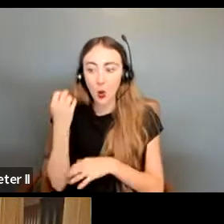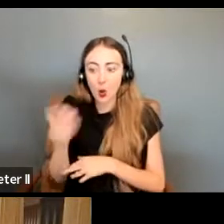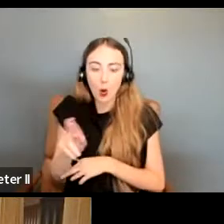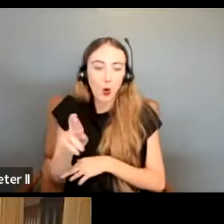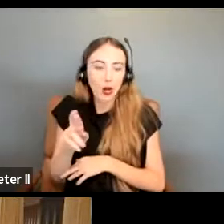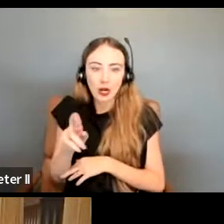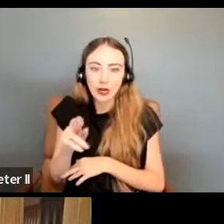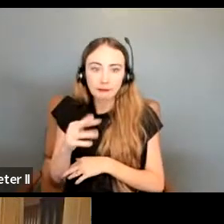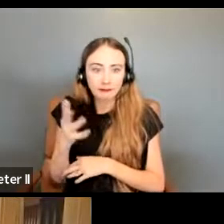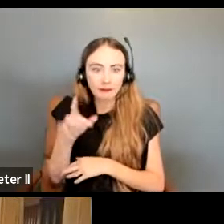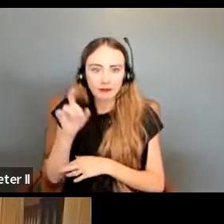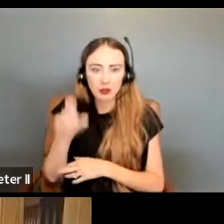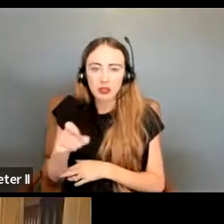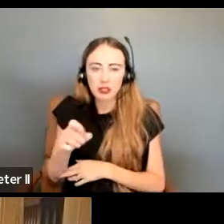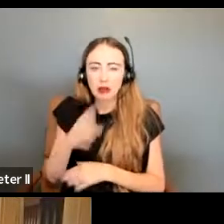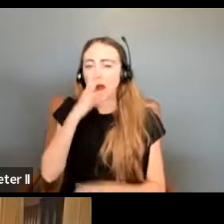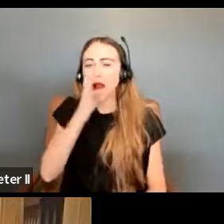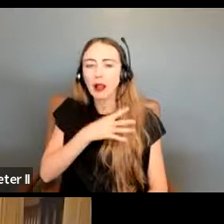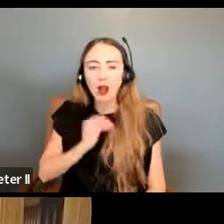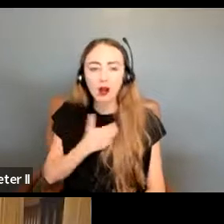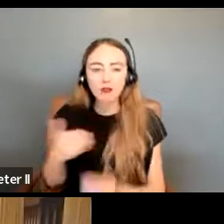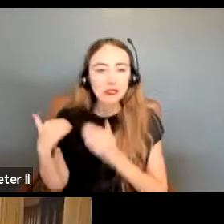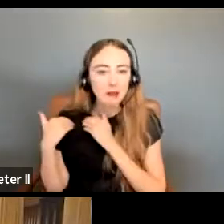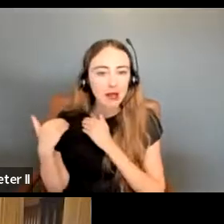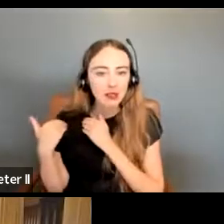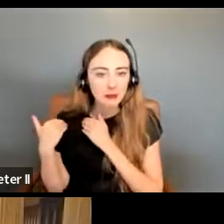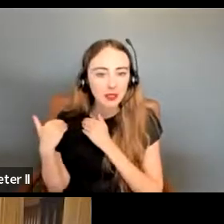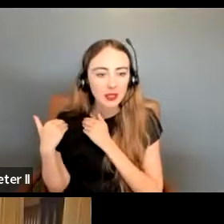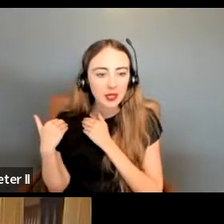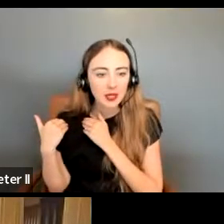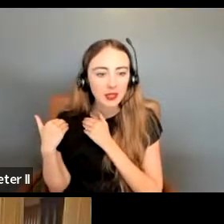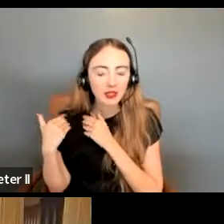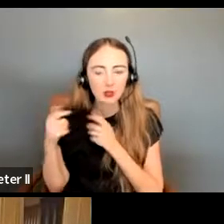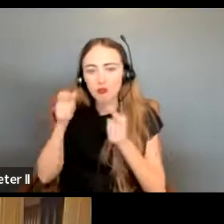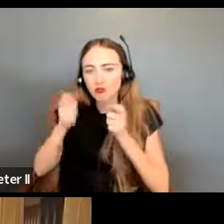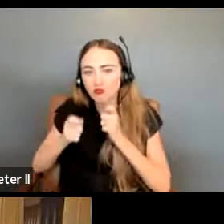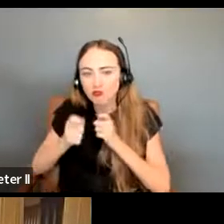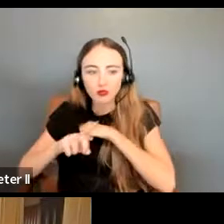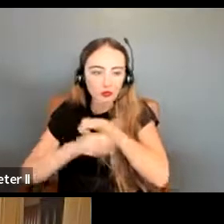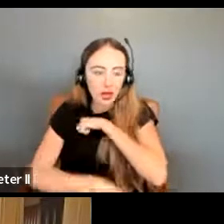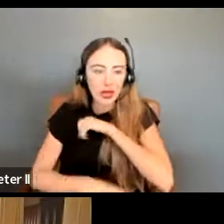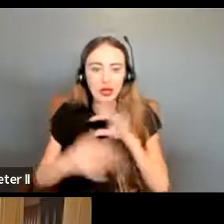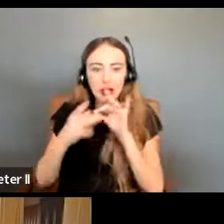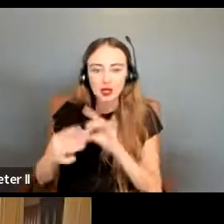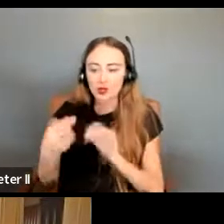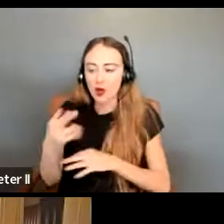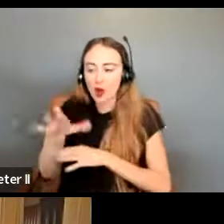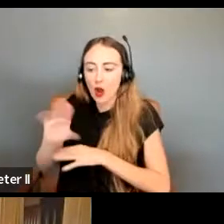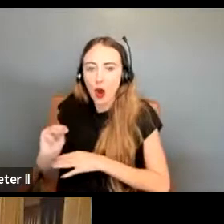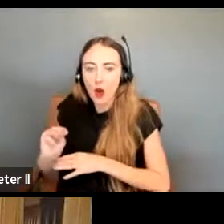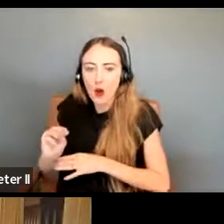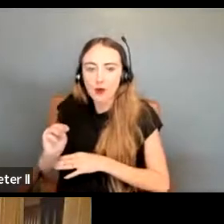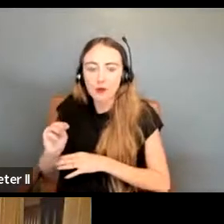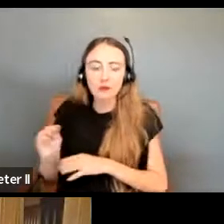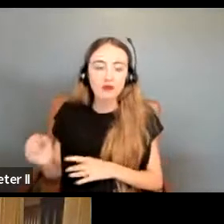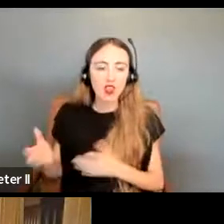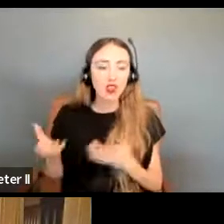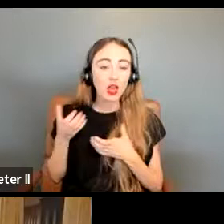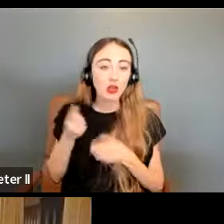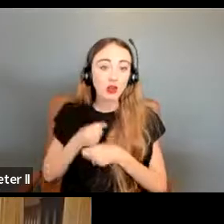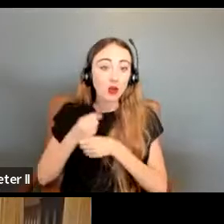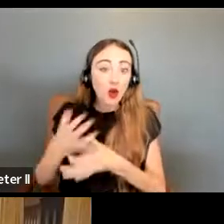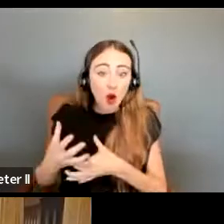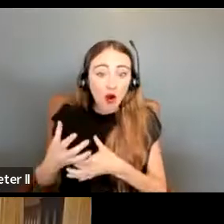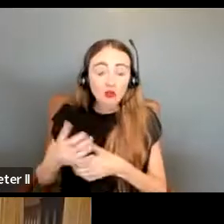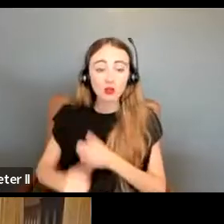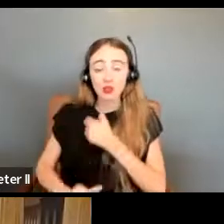should be blind to our responsibility to adjust penalties in terms of the harms that they cause and the dangerousness that